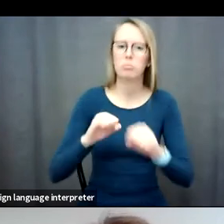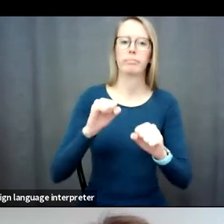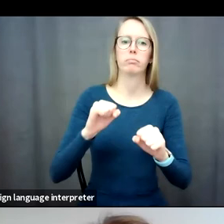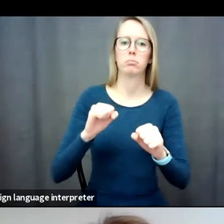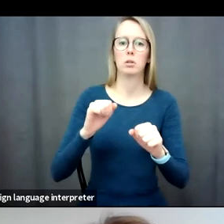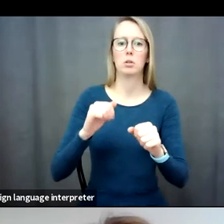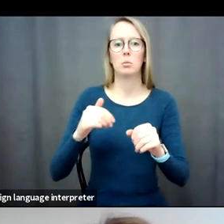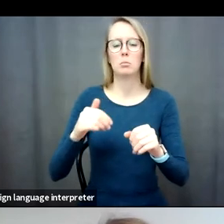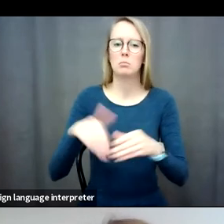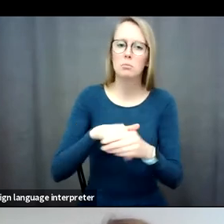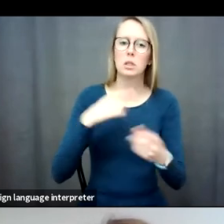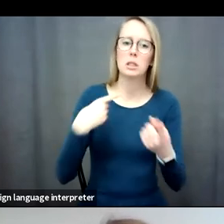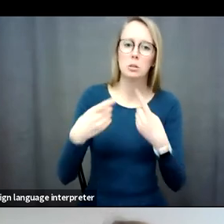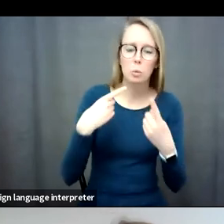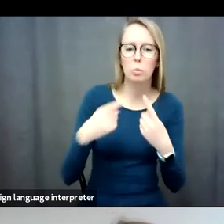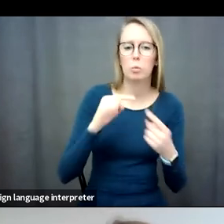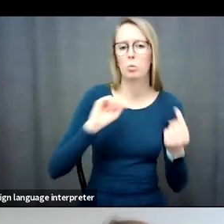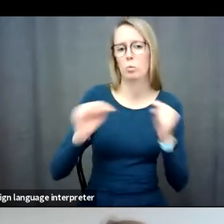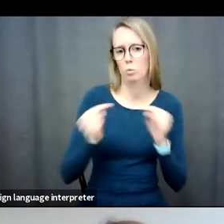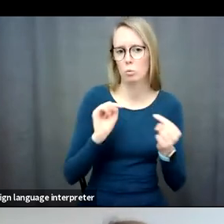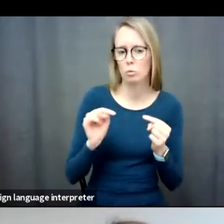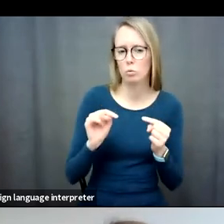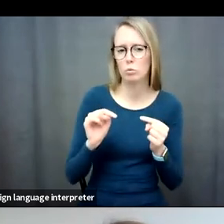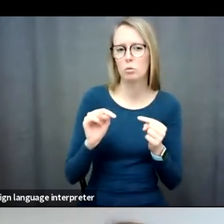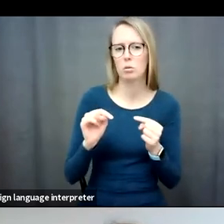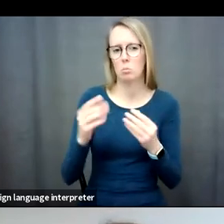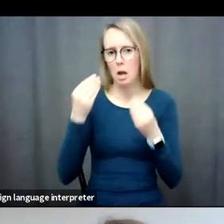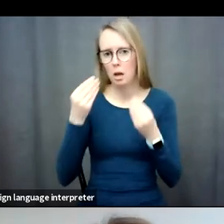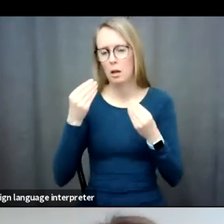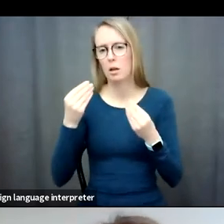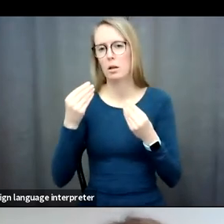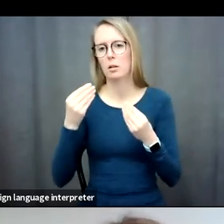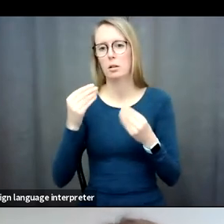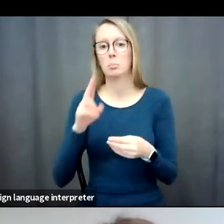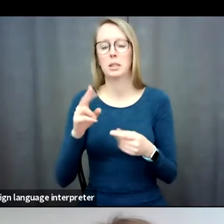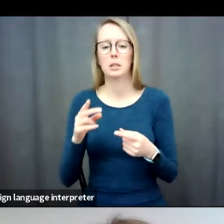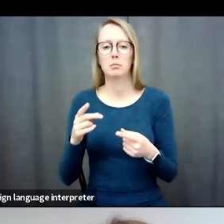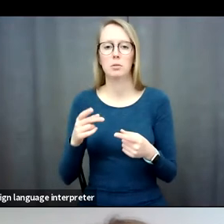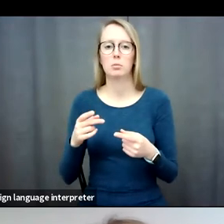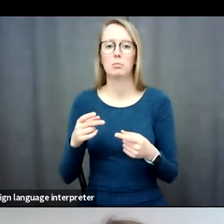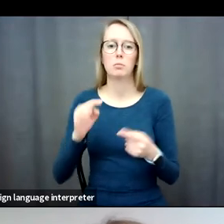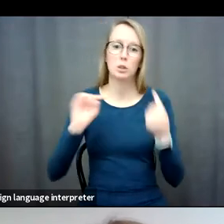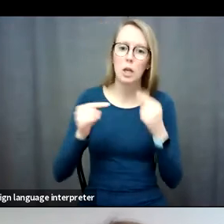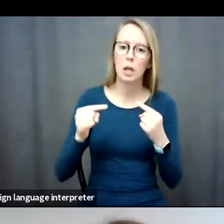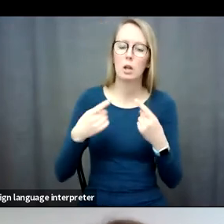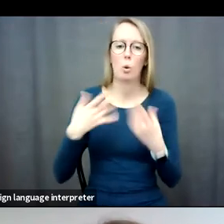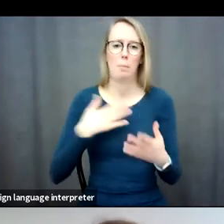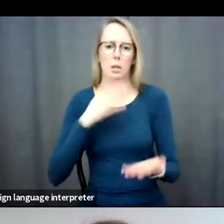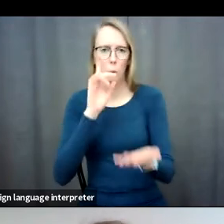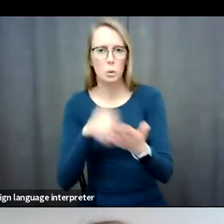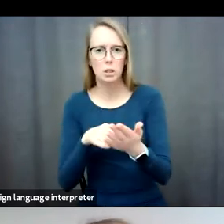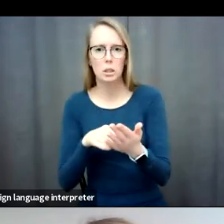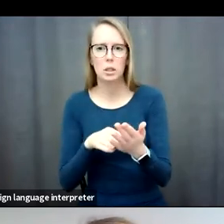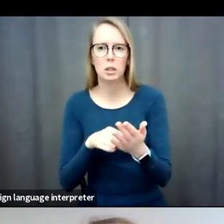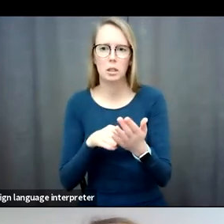That's arises the possibility that you learn something if you really raise your voice and take part in the discussion about it. How can we do